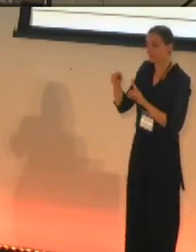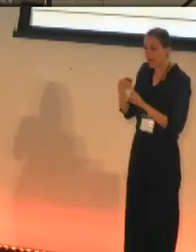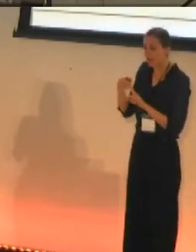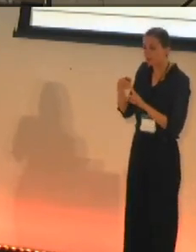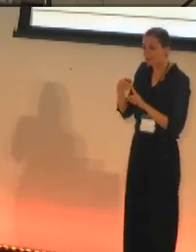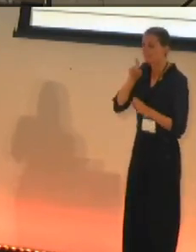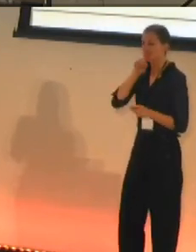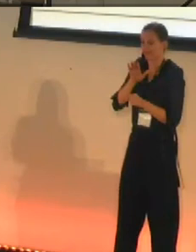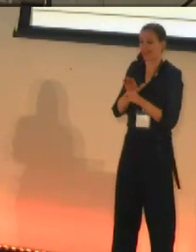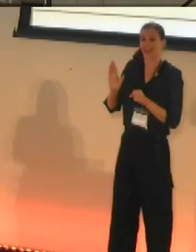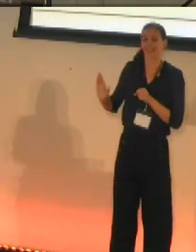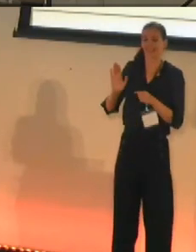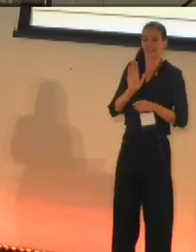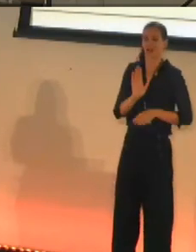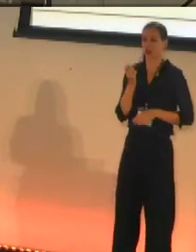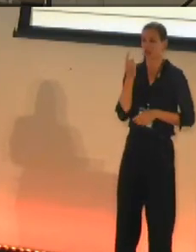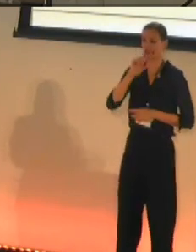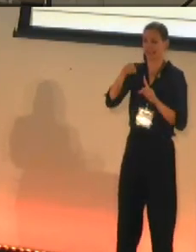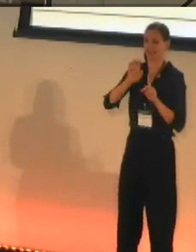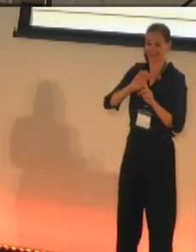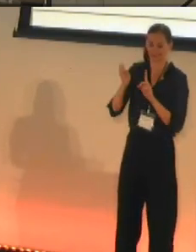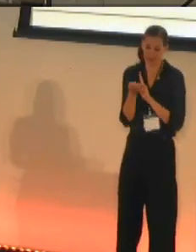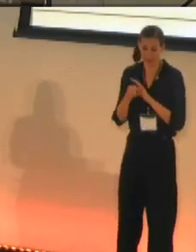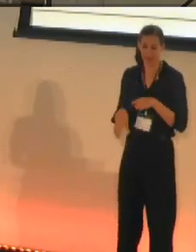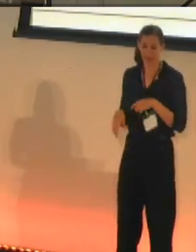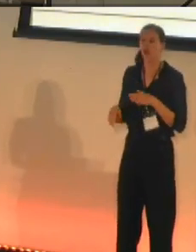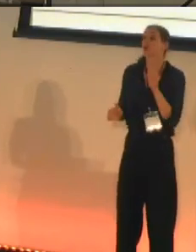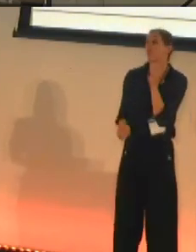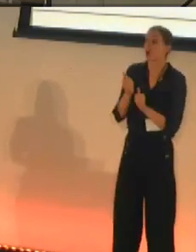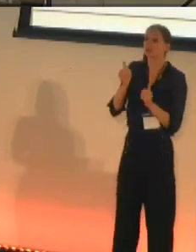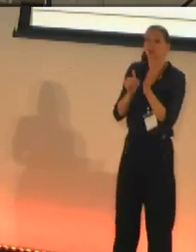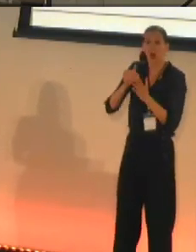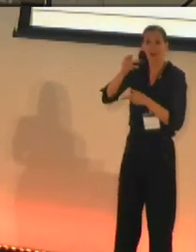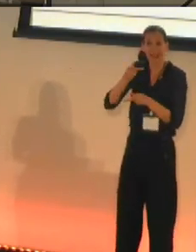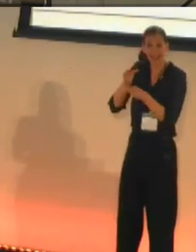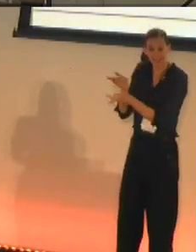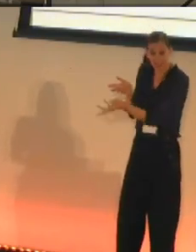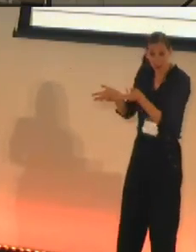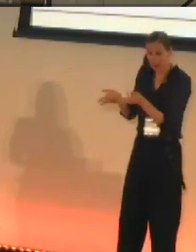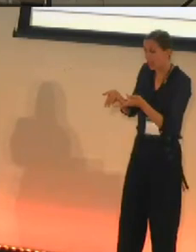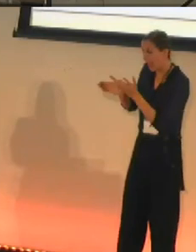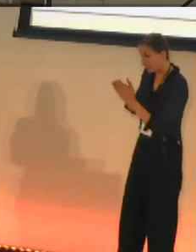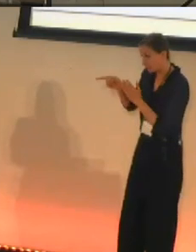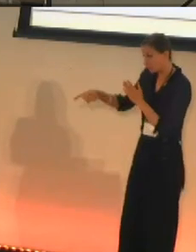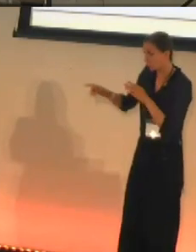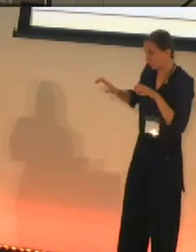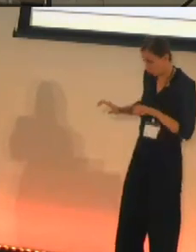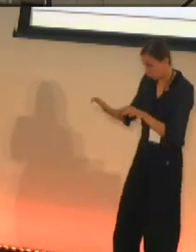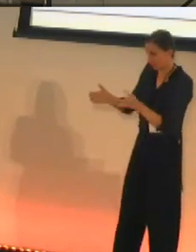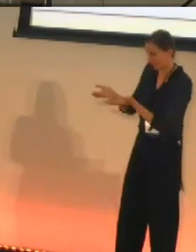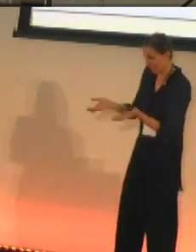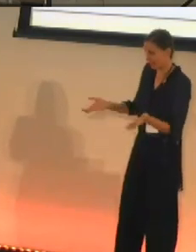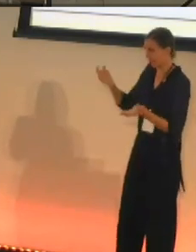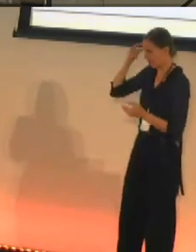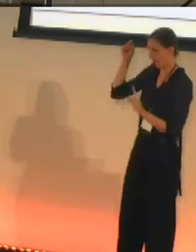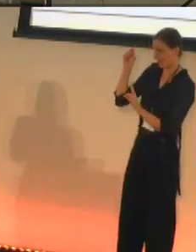certain action. The most common type of interaction with the guide was asking the guide to perform actions for them, such as interacting with